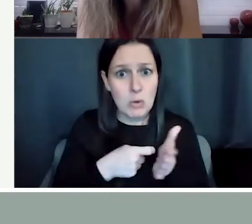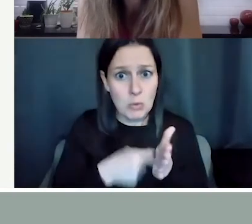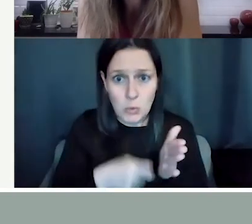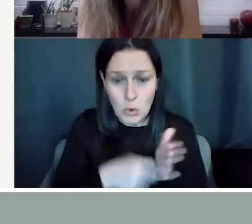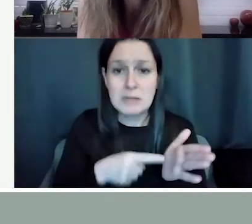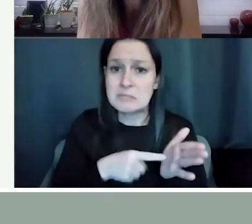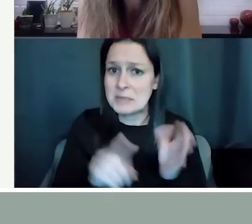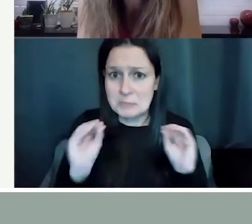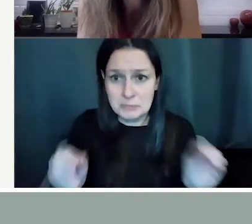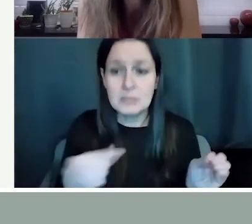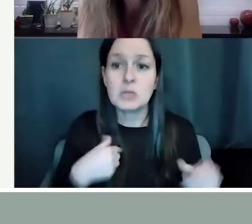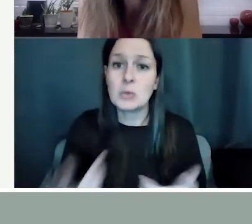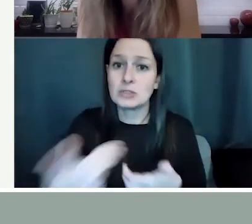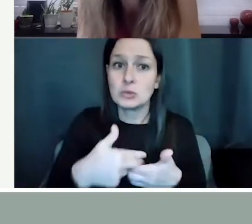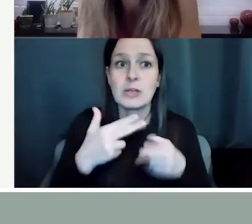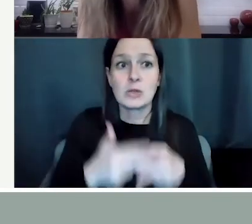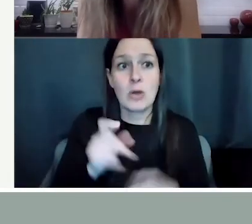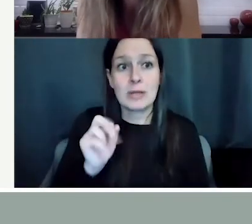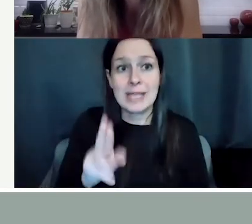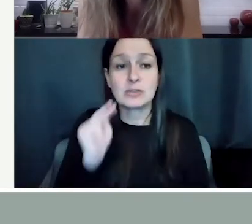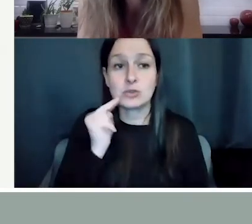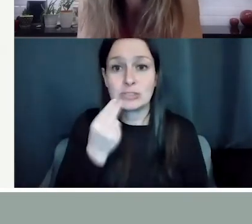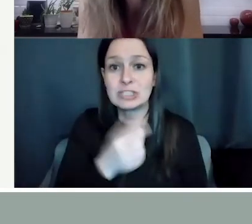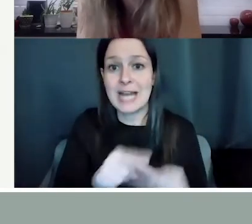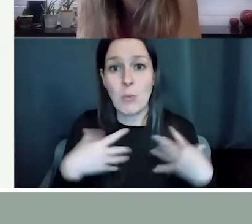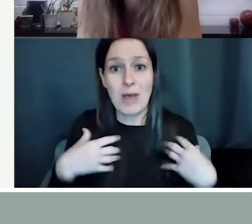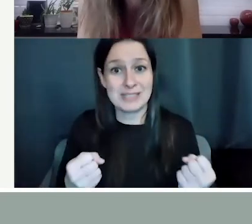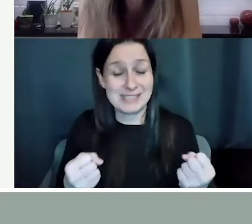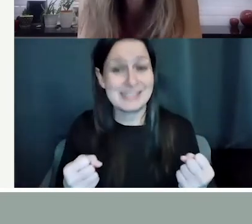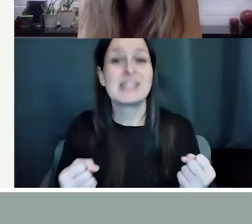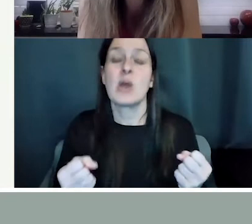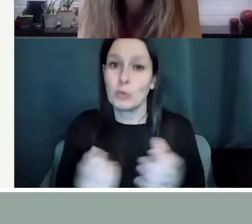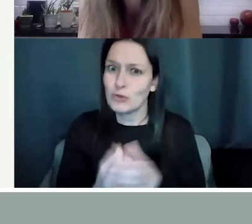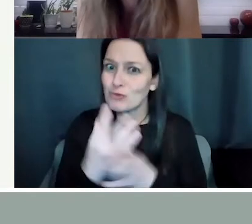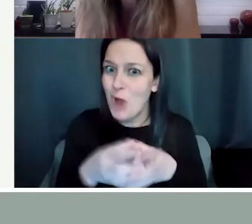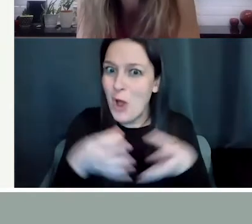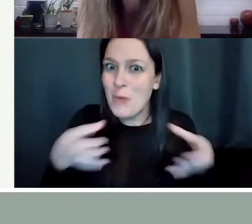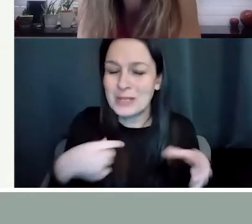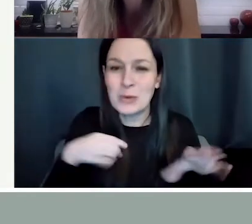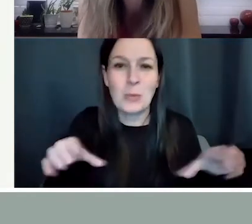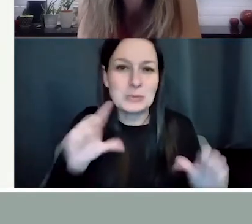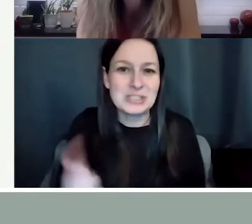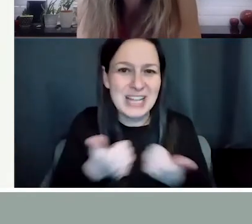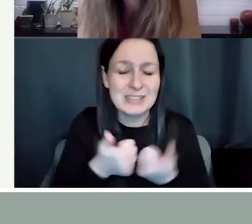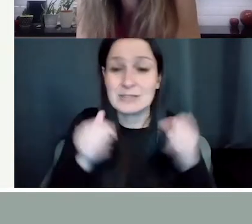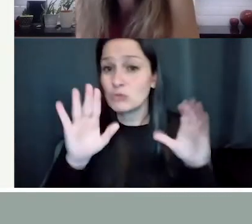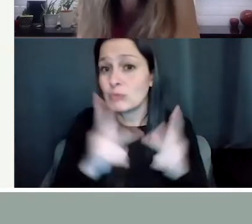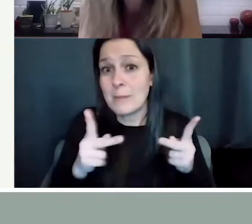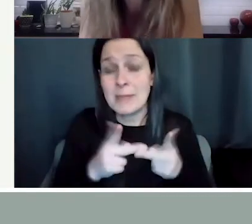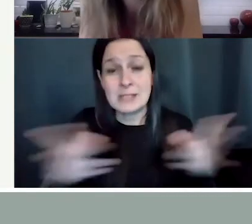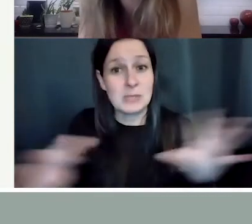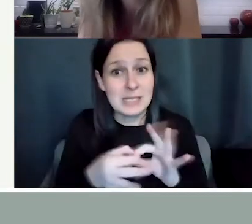join Cancer Nutrition and Wellness, and we're growing. So feel free. We do challenges. It's just a great place to connect and